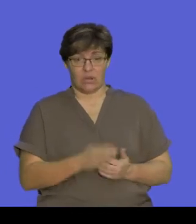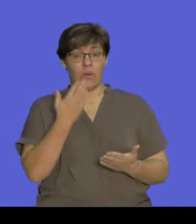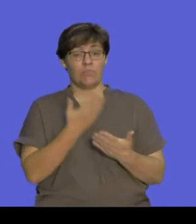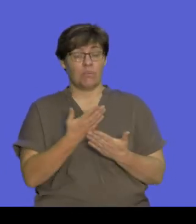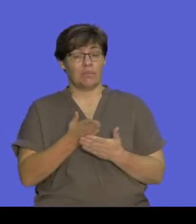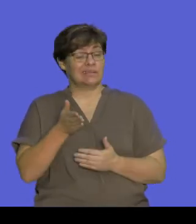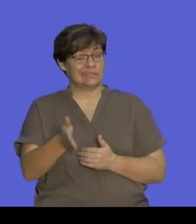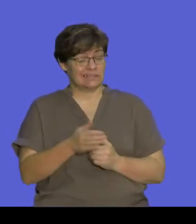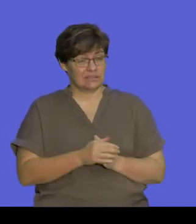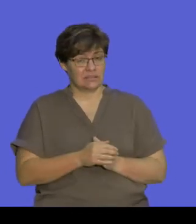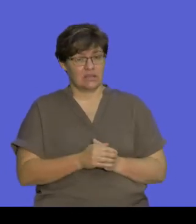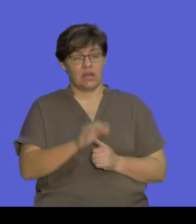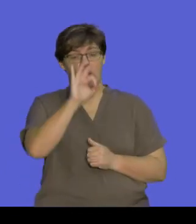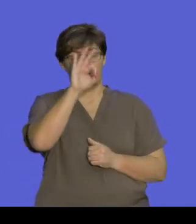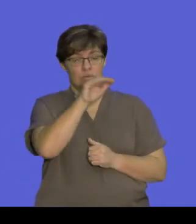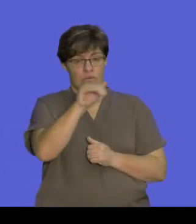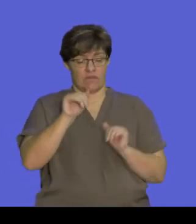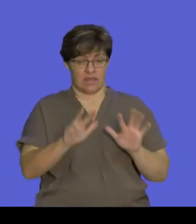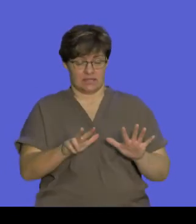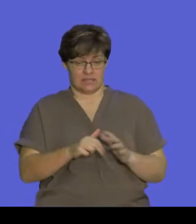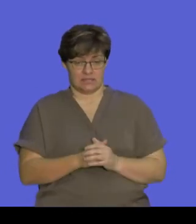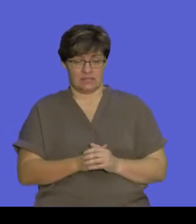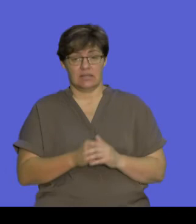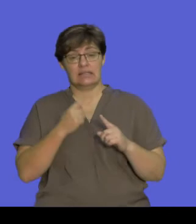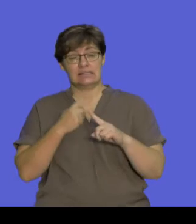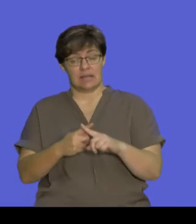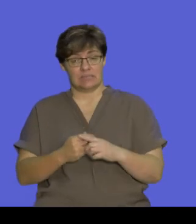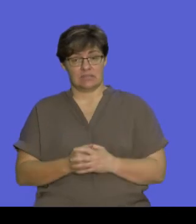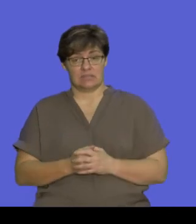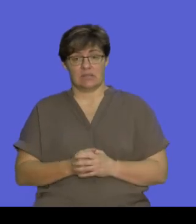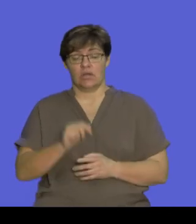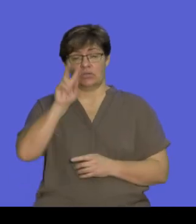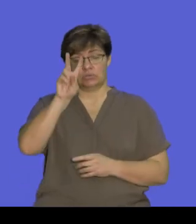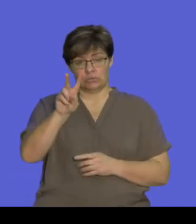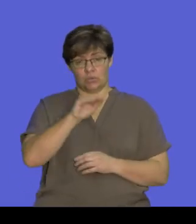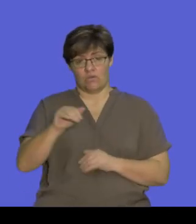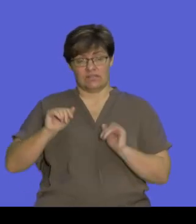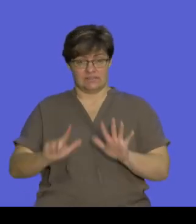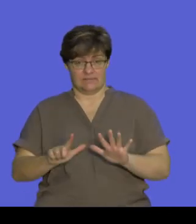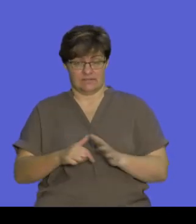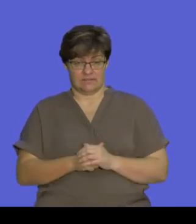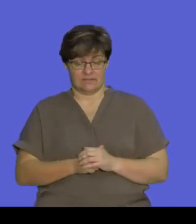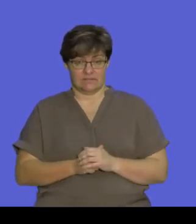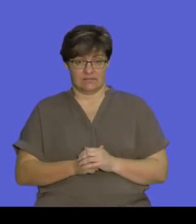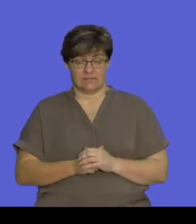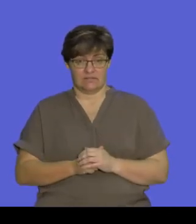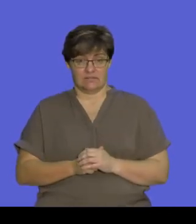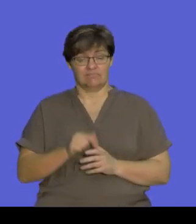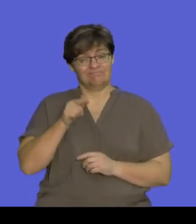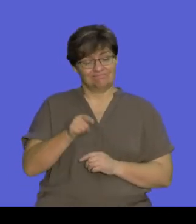is going to be 3/8 multiplied by 2/7. This one is going